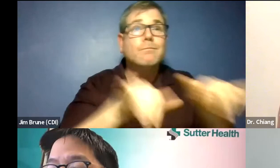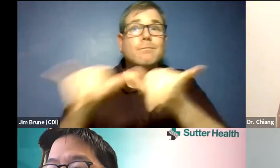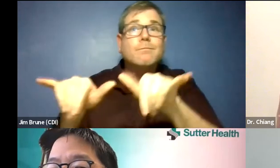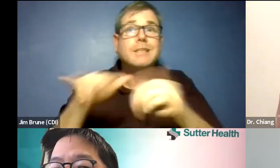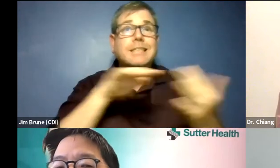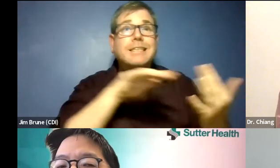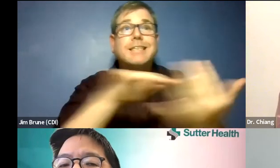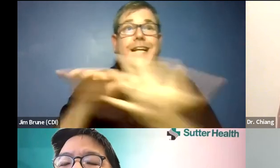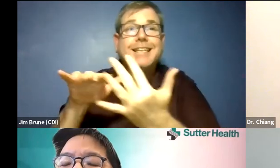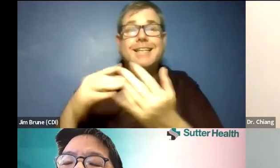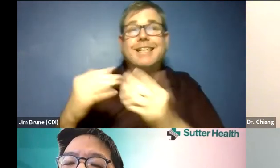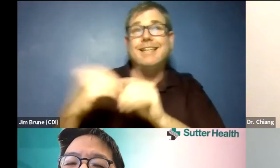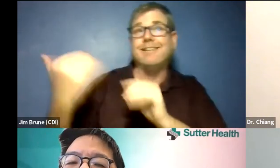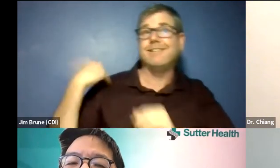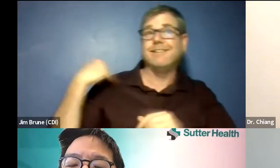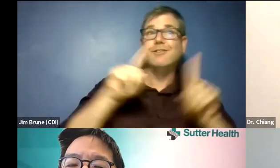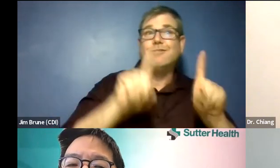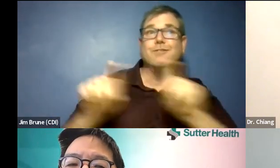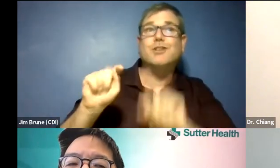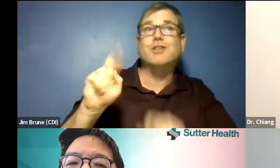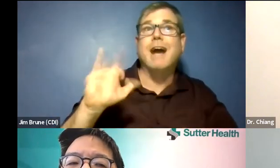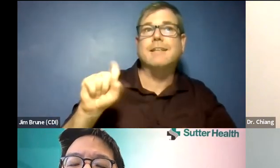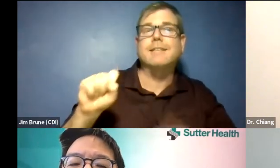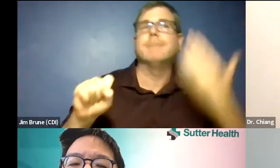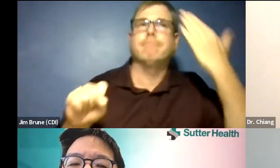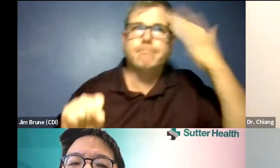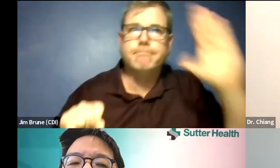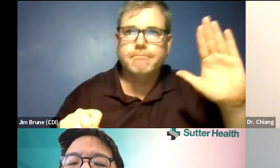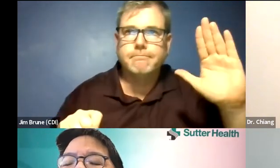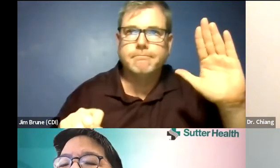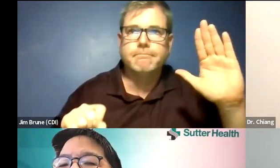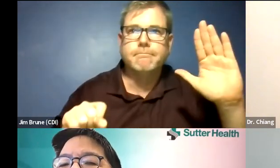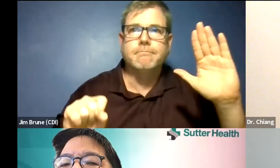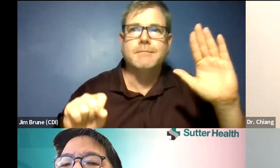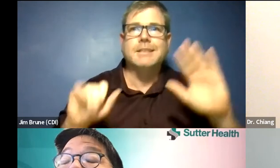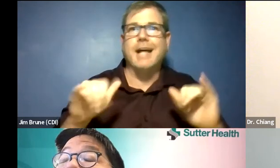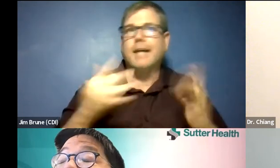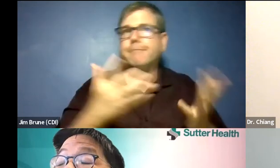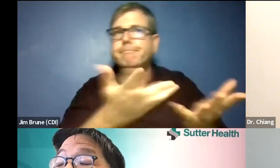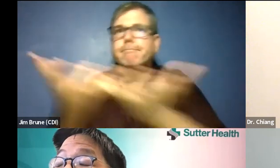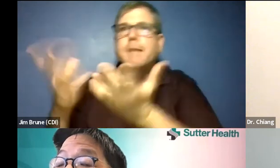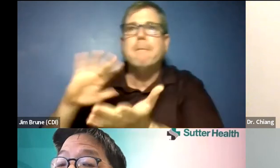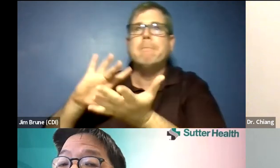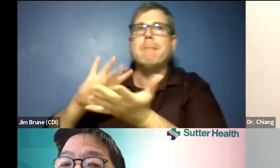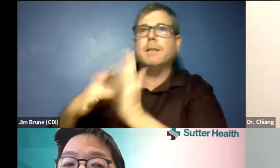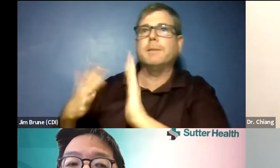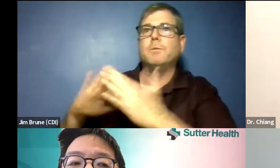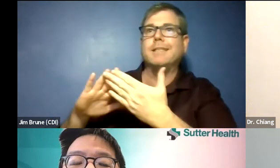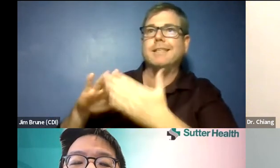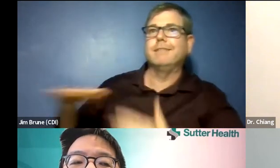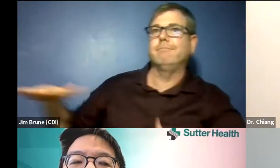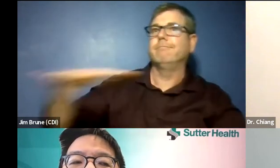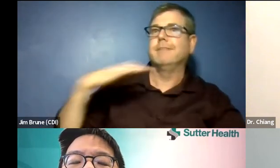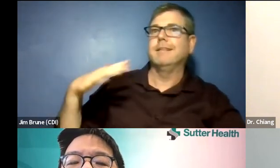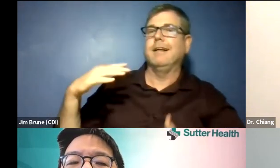of the concerns the medical community has, is that there is a chance as new variants develop,